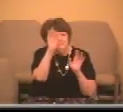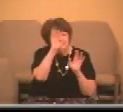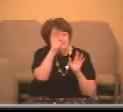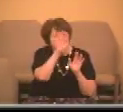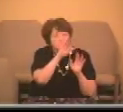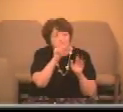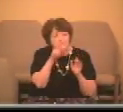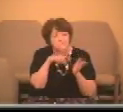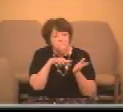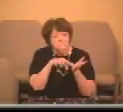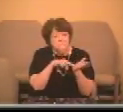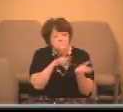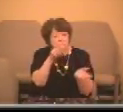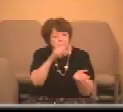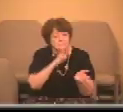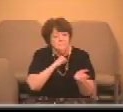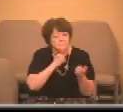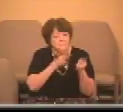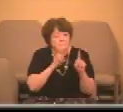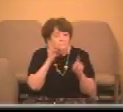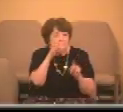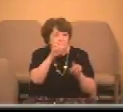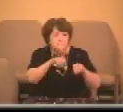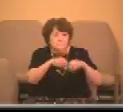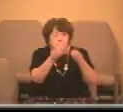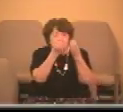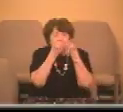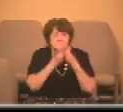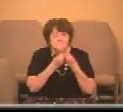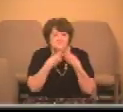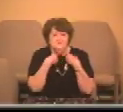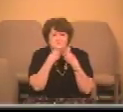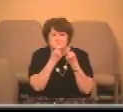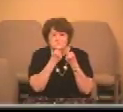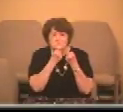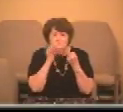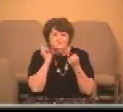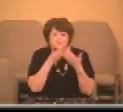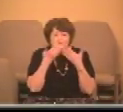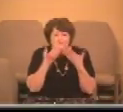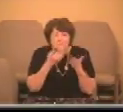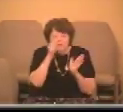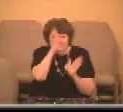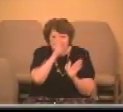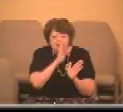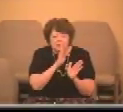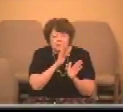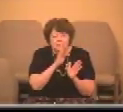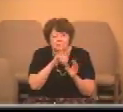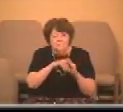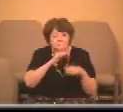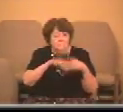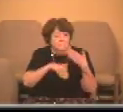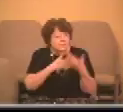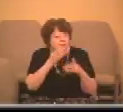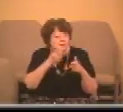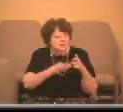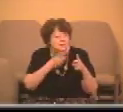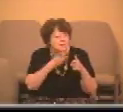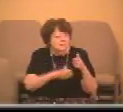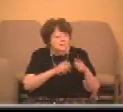you reveal yourself and you give us strength. We thank you, God, that in all the difficulties of